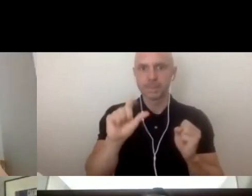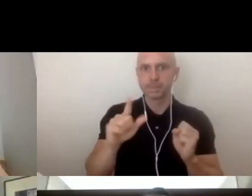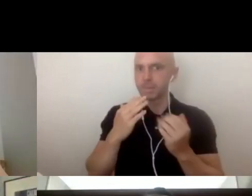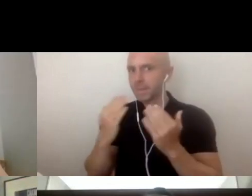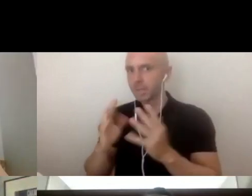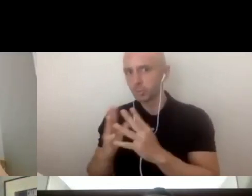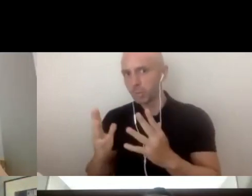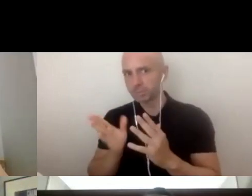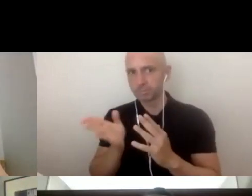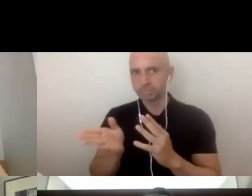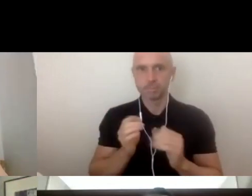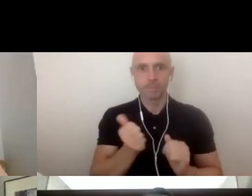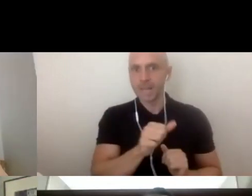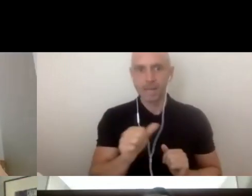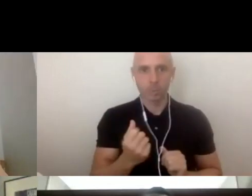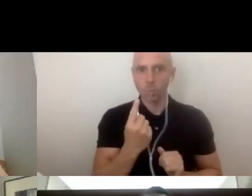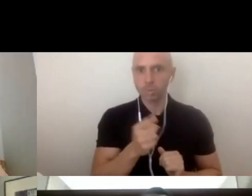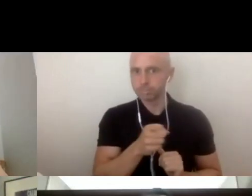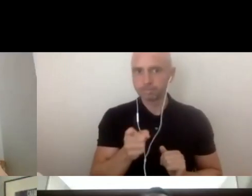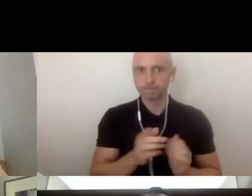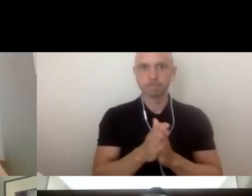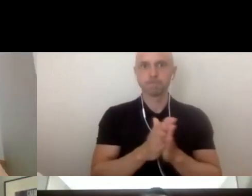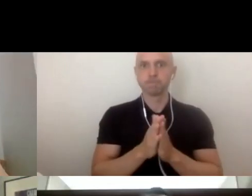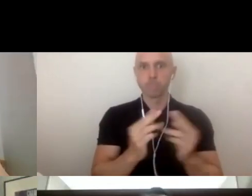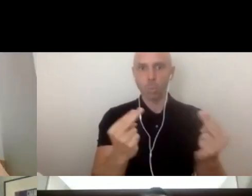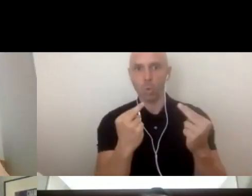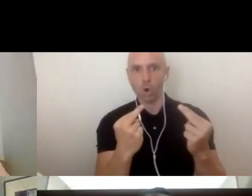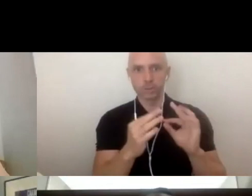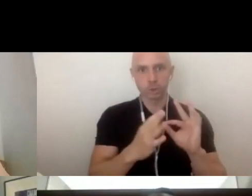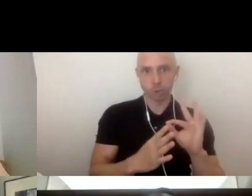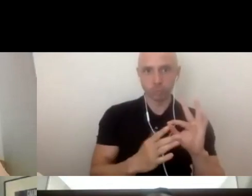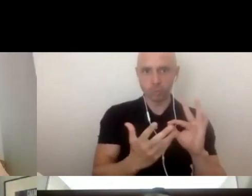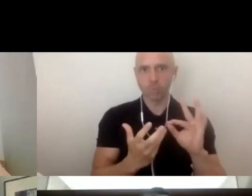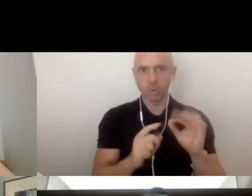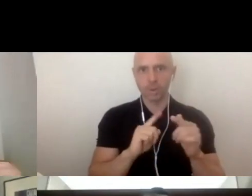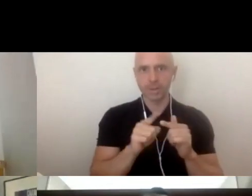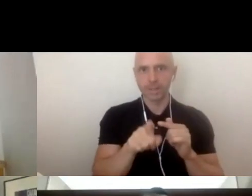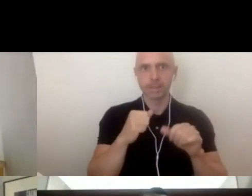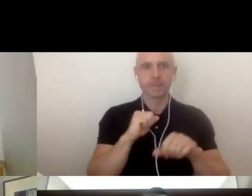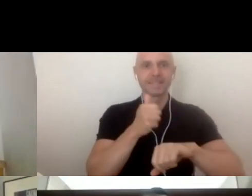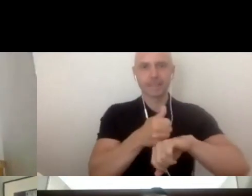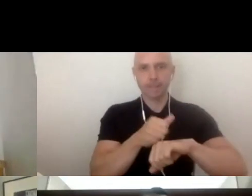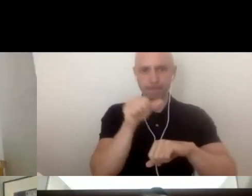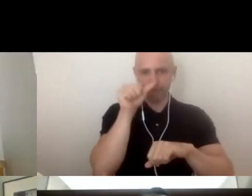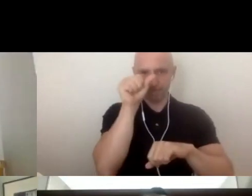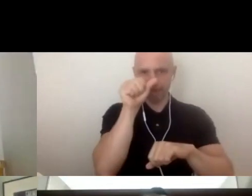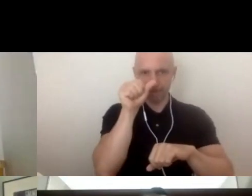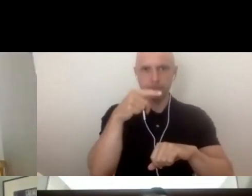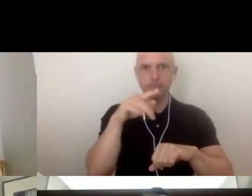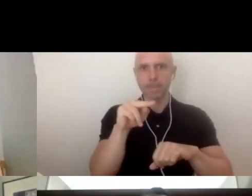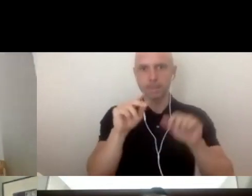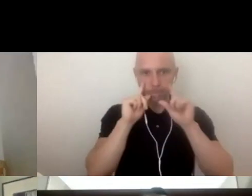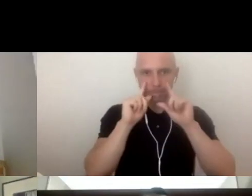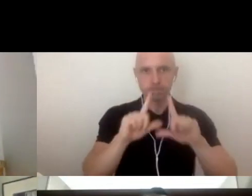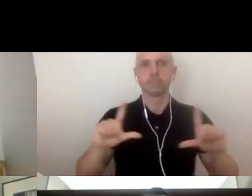for us today. Anyone needing ASL interpretation can pin David's video block so that it is the largest on their